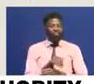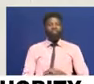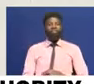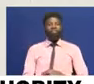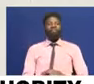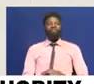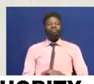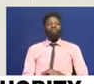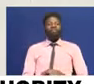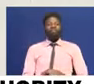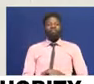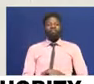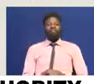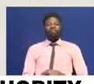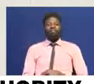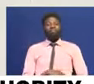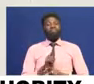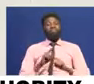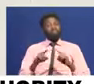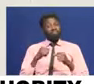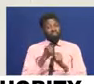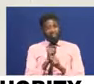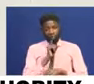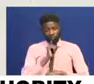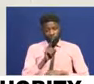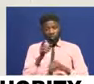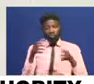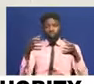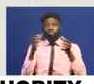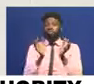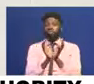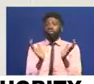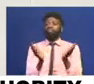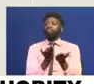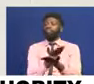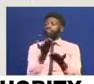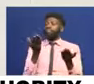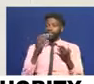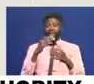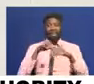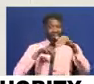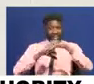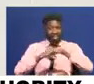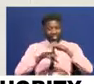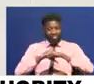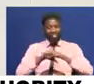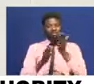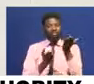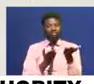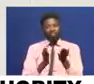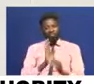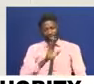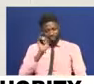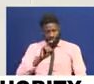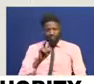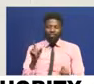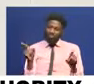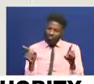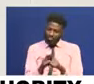But ensuring that the public, they get the services that they need, you know, is also another thing